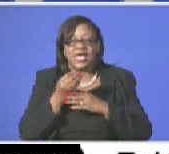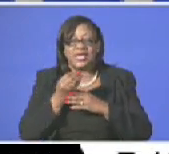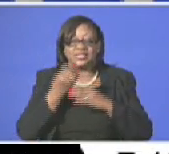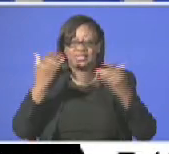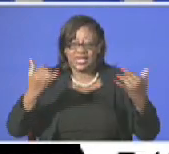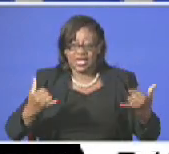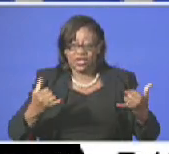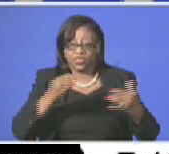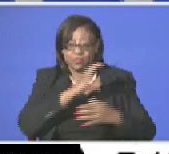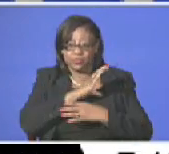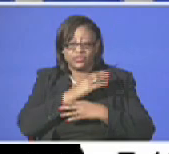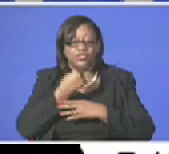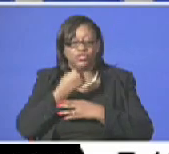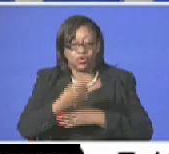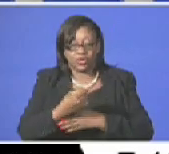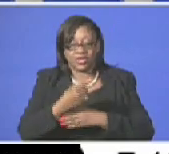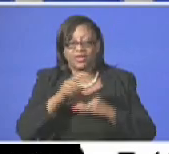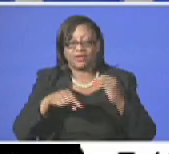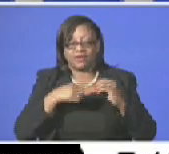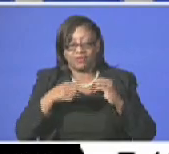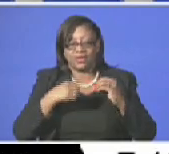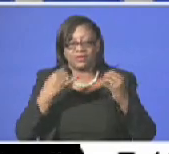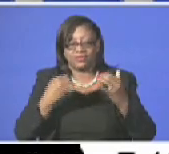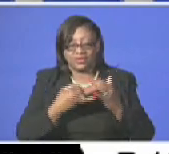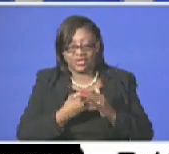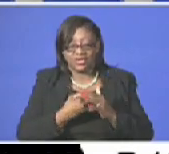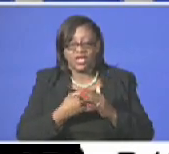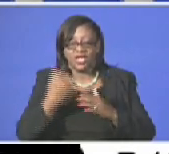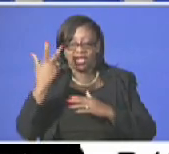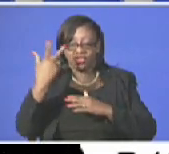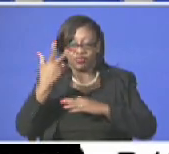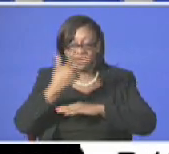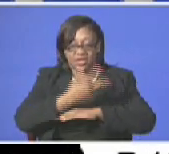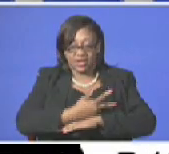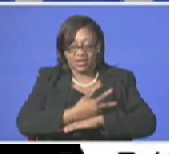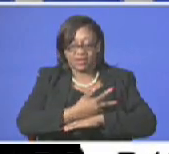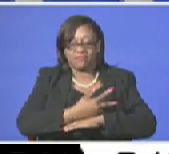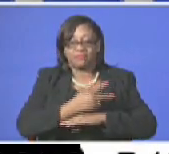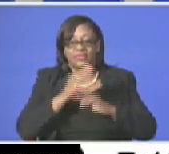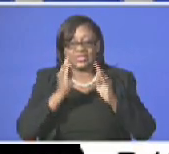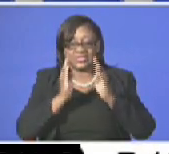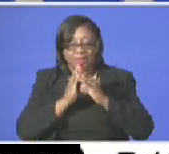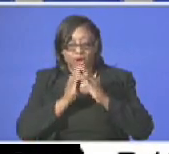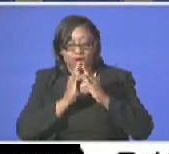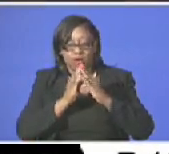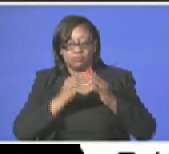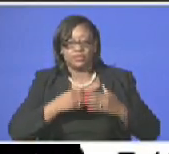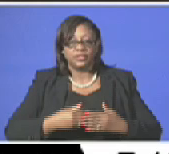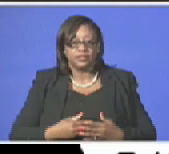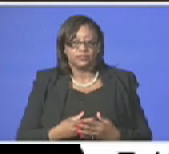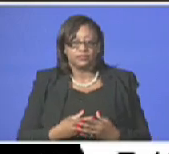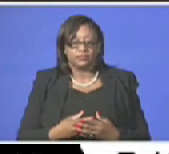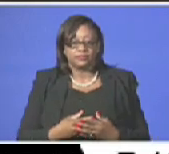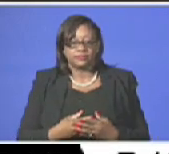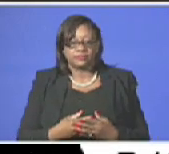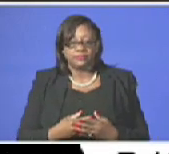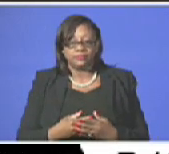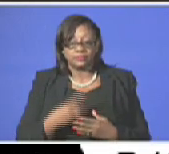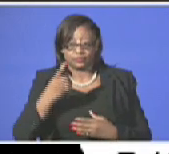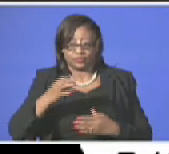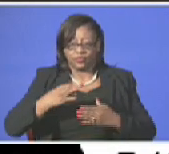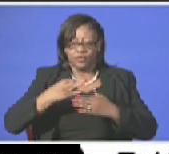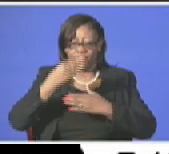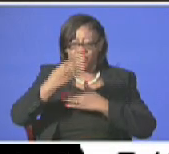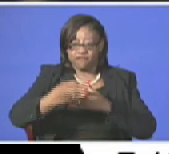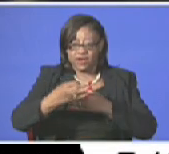issue with its officers. Carla Palmer reports on a three-day seminar underway. As frontline workers